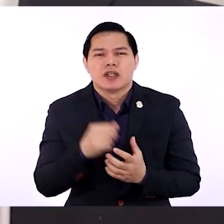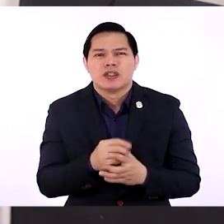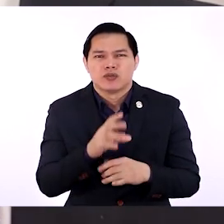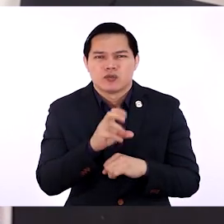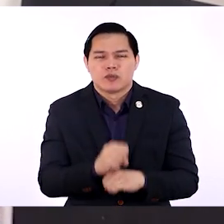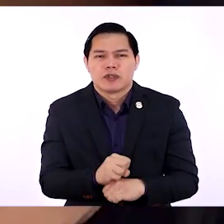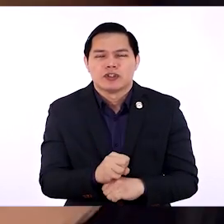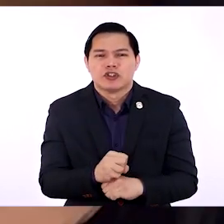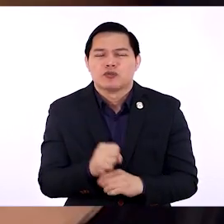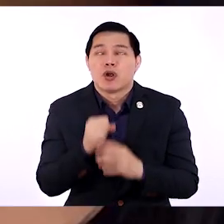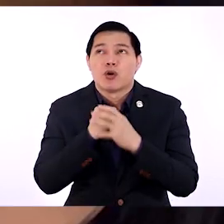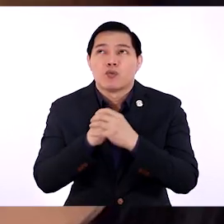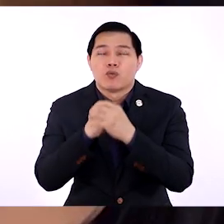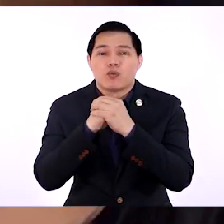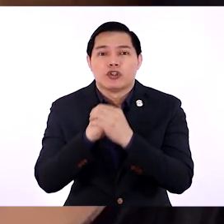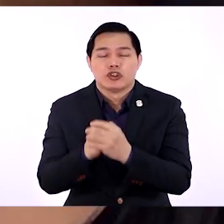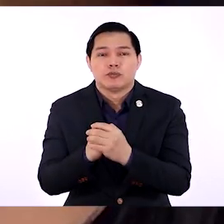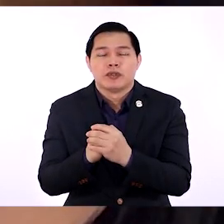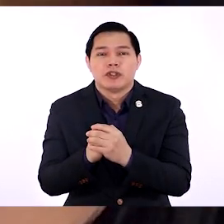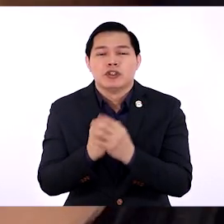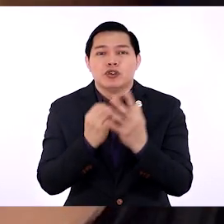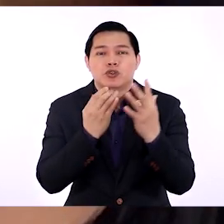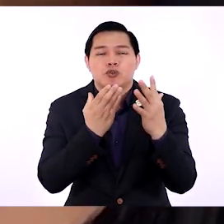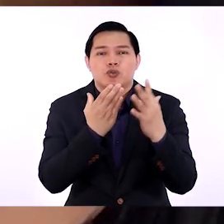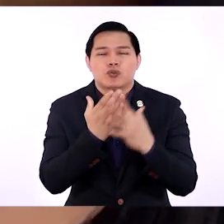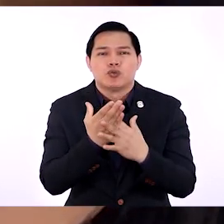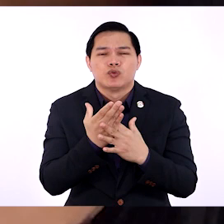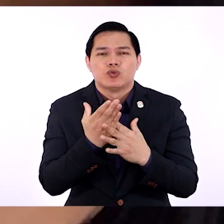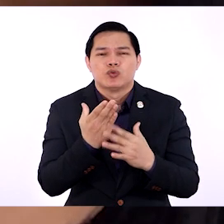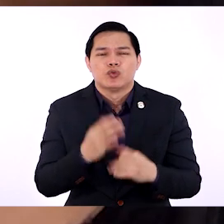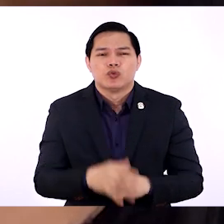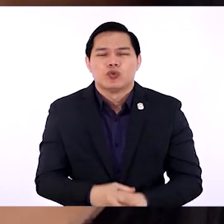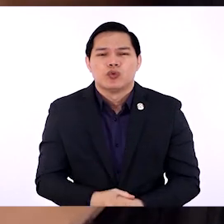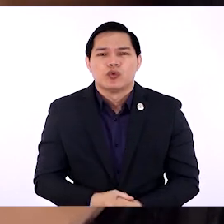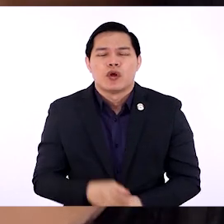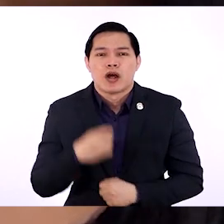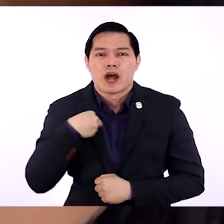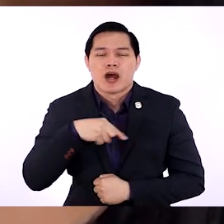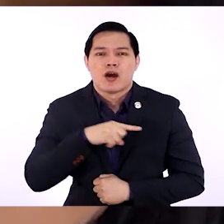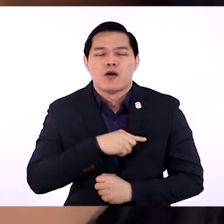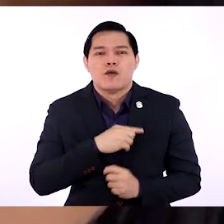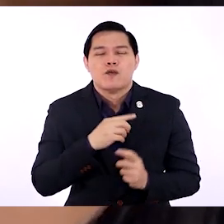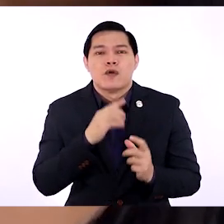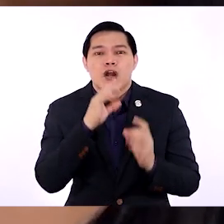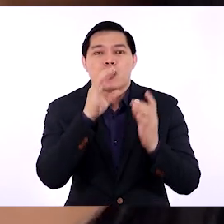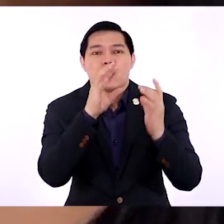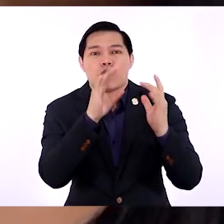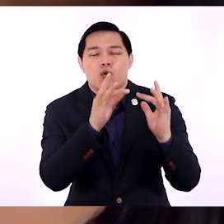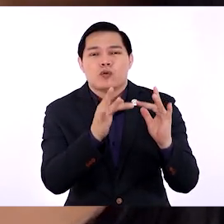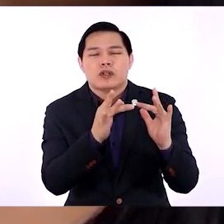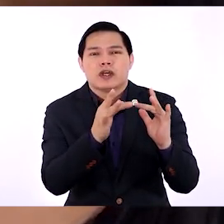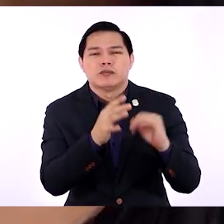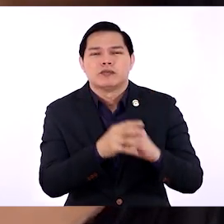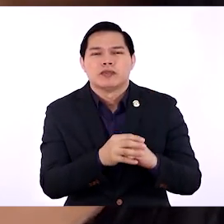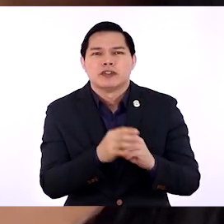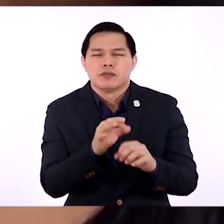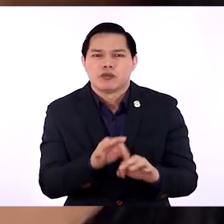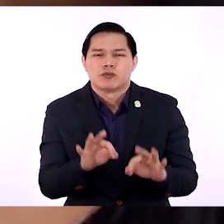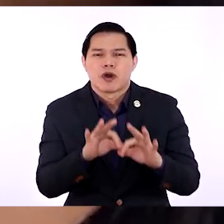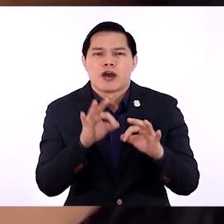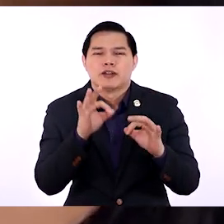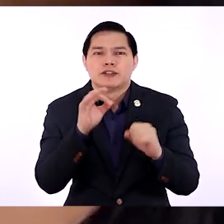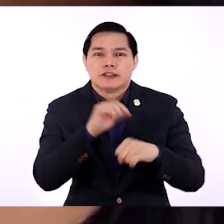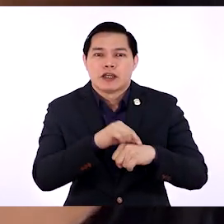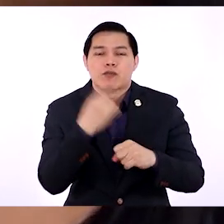to worshiping through video streaming, through our WebEx. He's always kept us on time, making sure